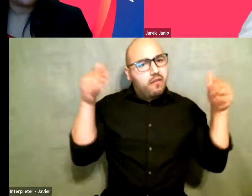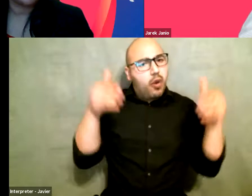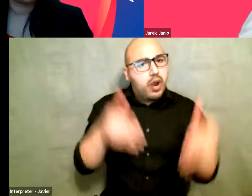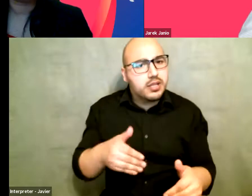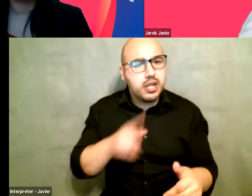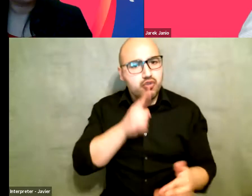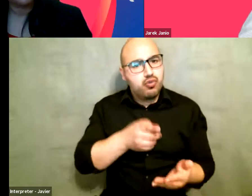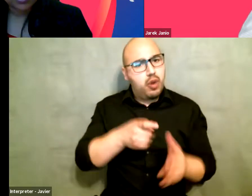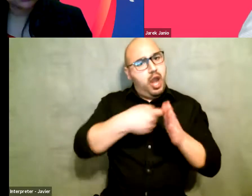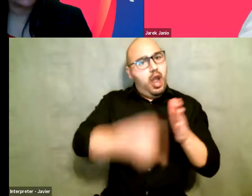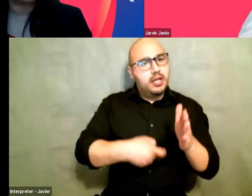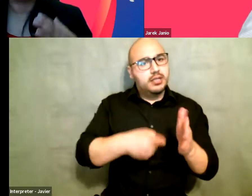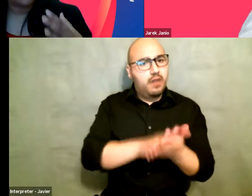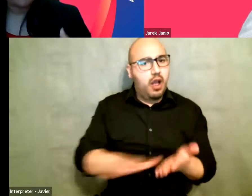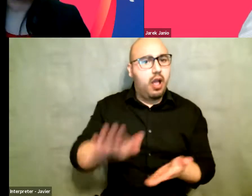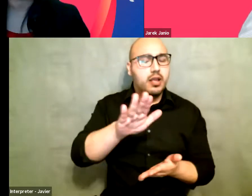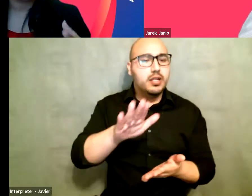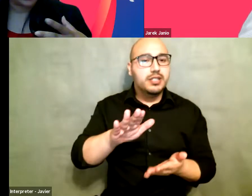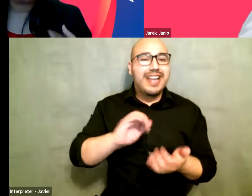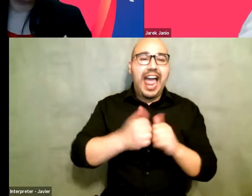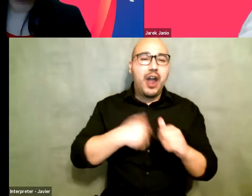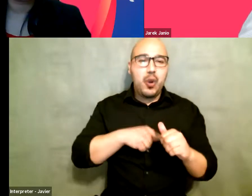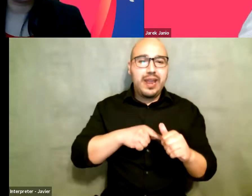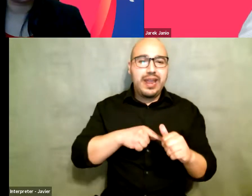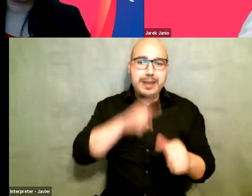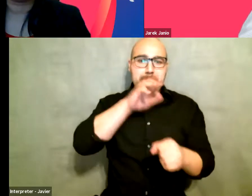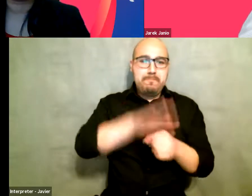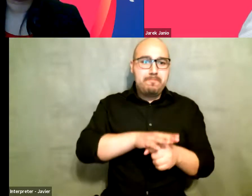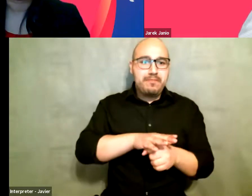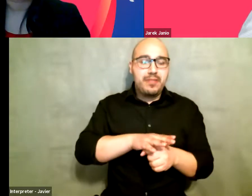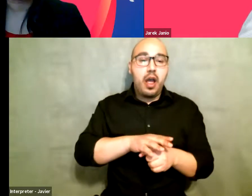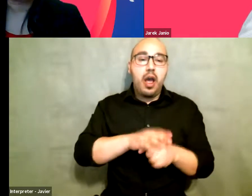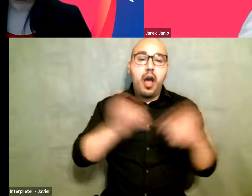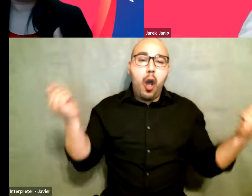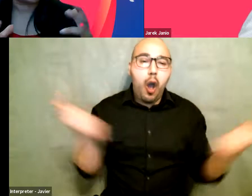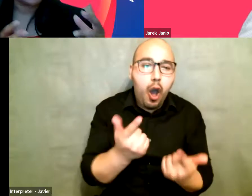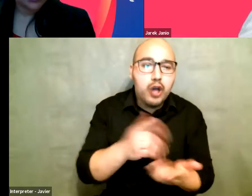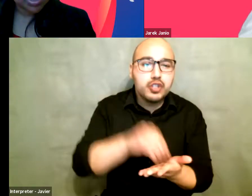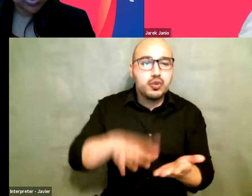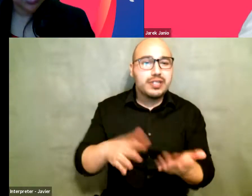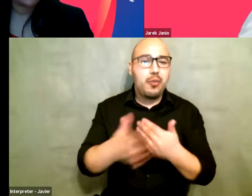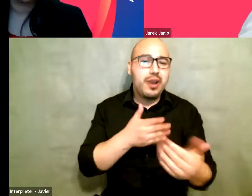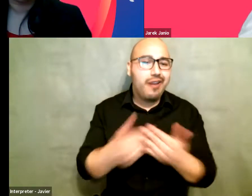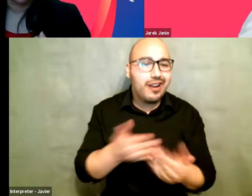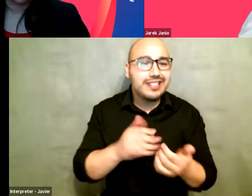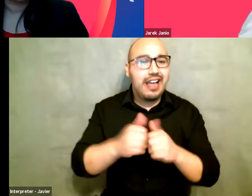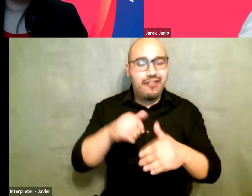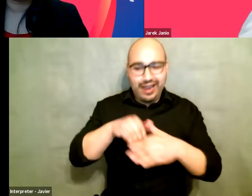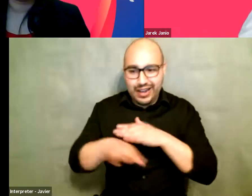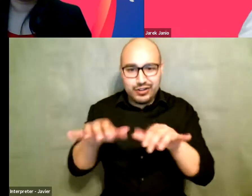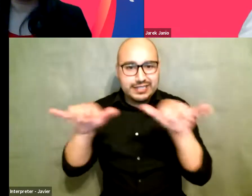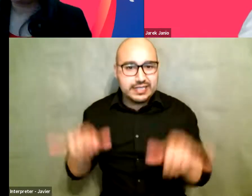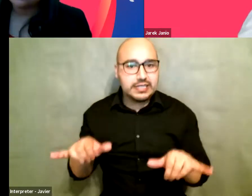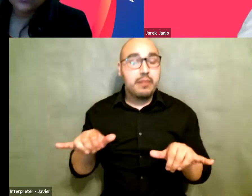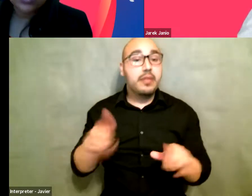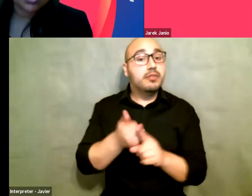How do we ensure that all of our students, no matter how they enter our system, that they have the financial support